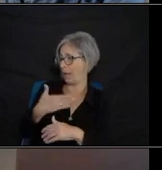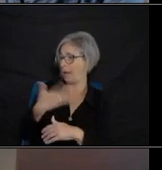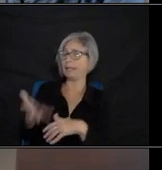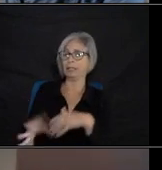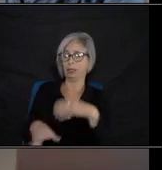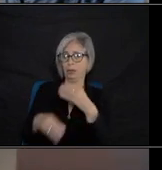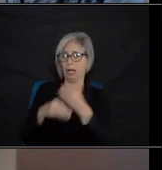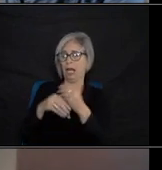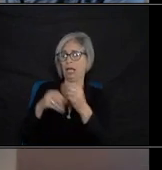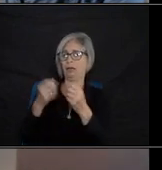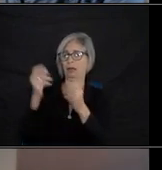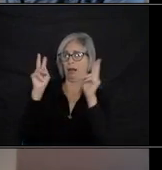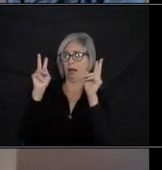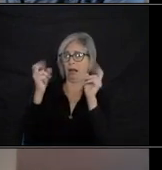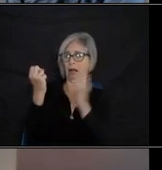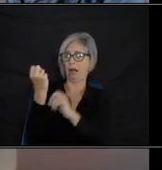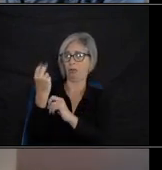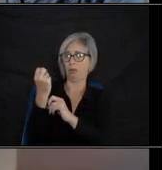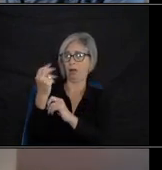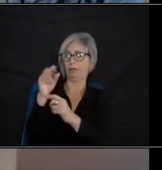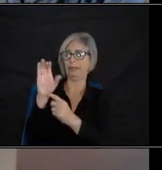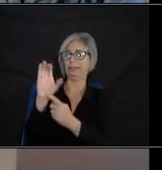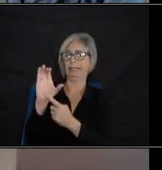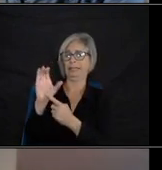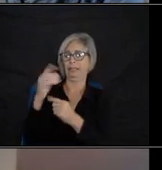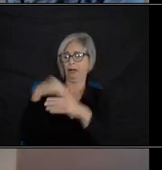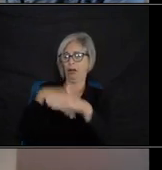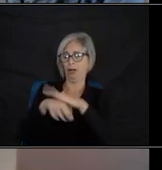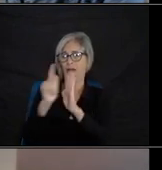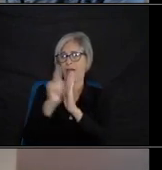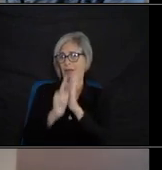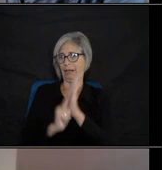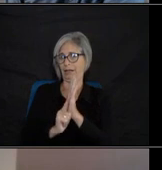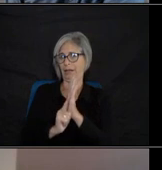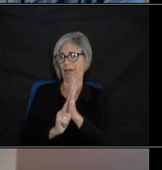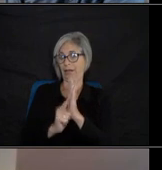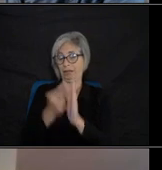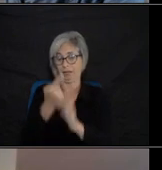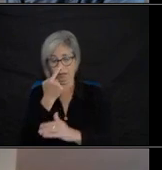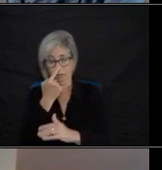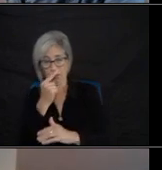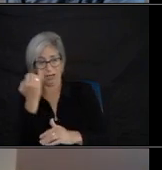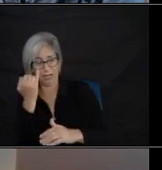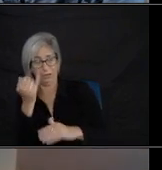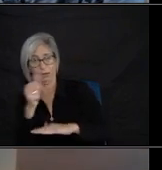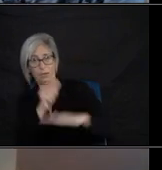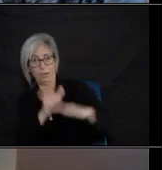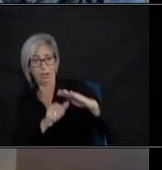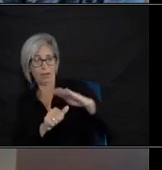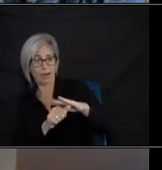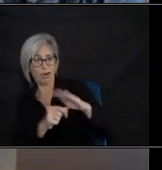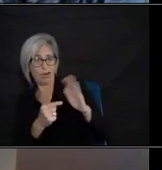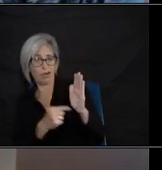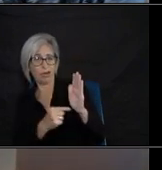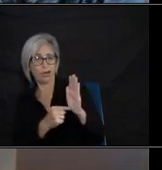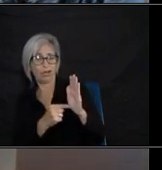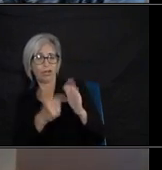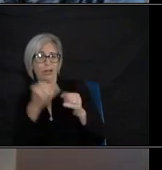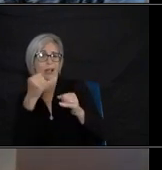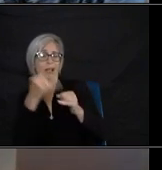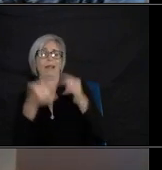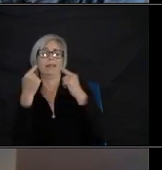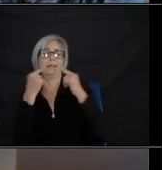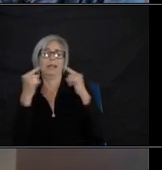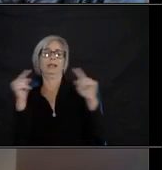have an item for 12C under legal. And do you mind if we put that under the last